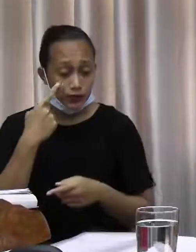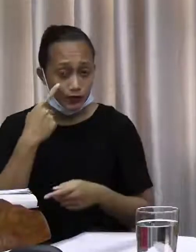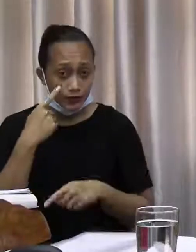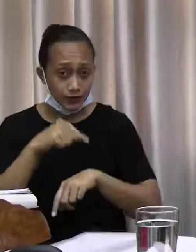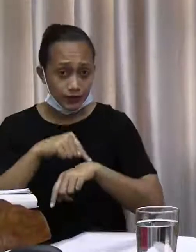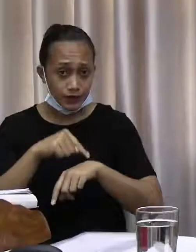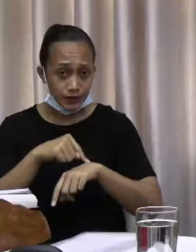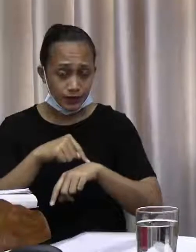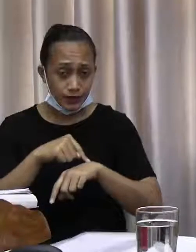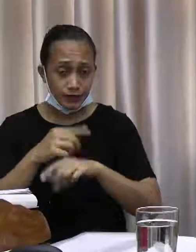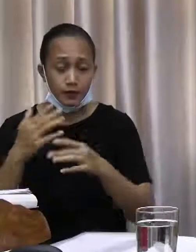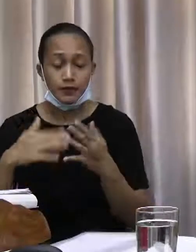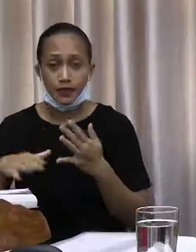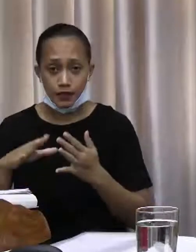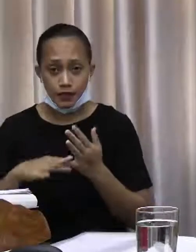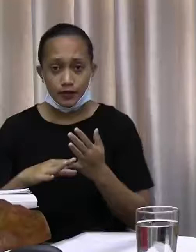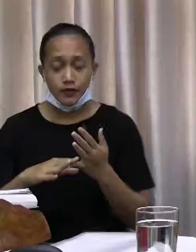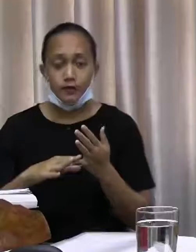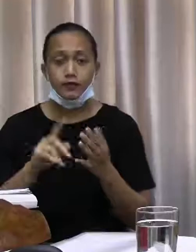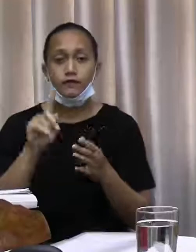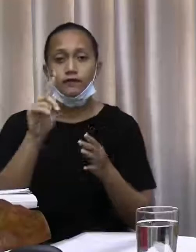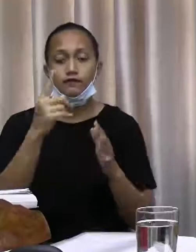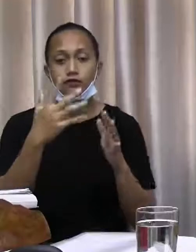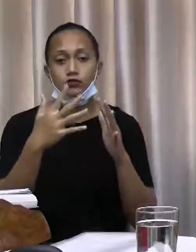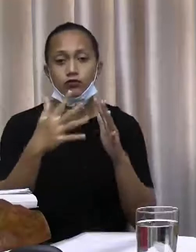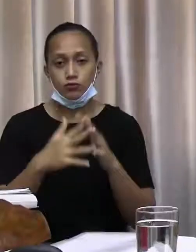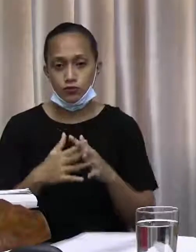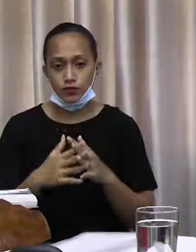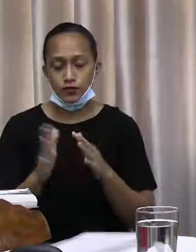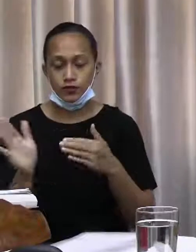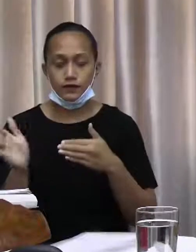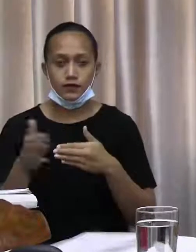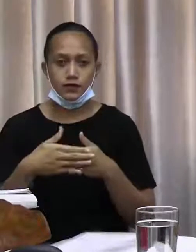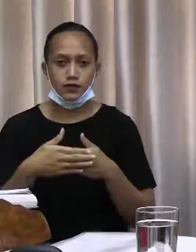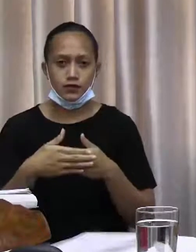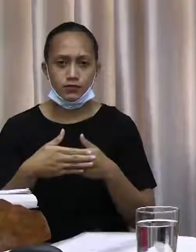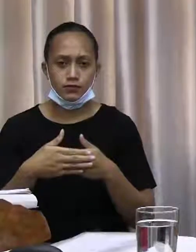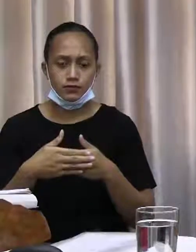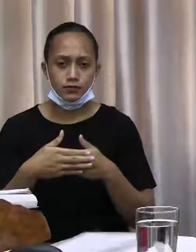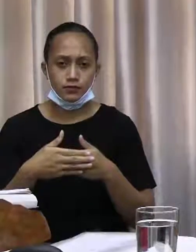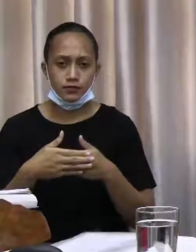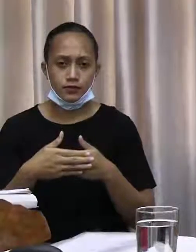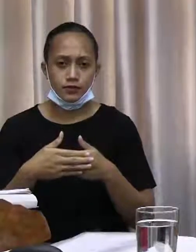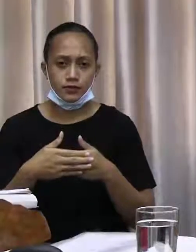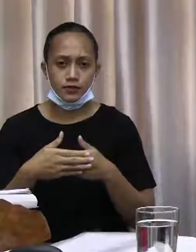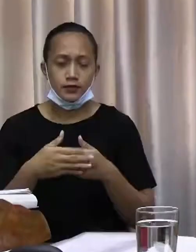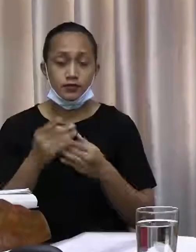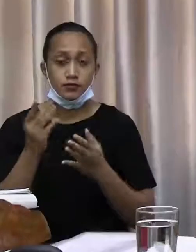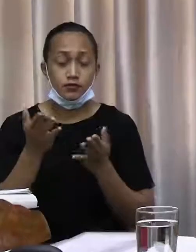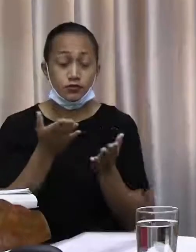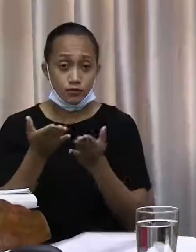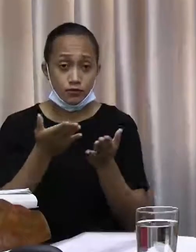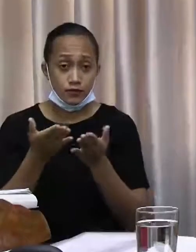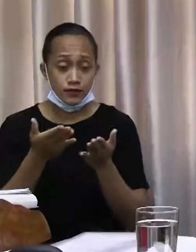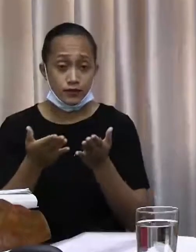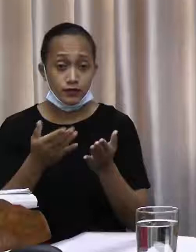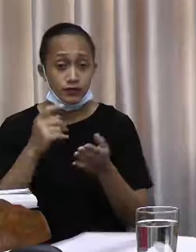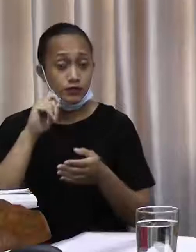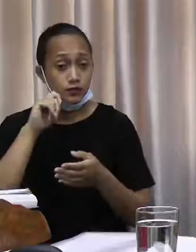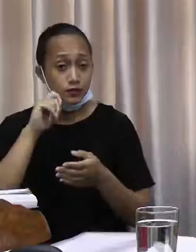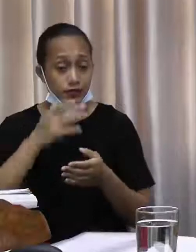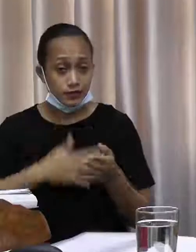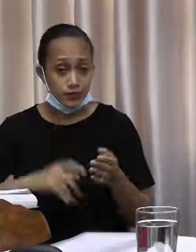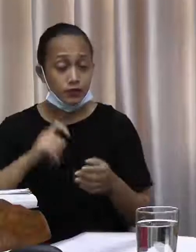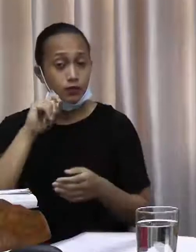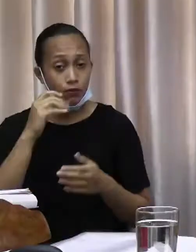frame at the end of the first week of the lockdown. Essential services will open from 8